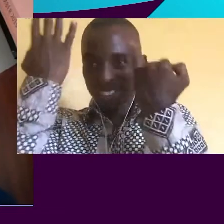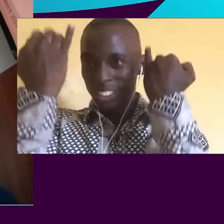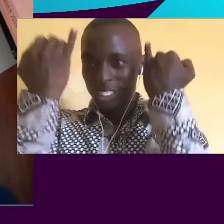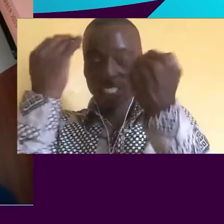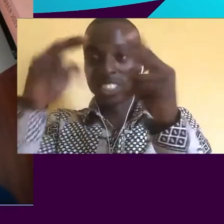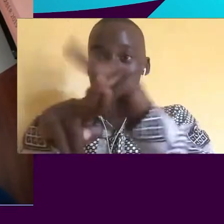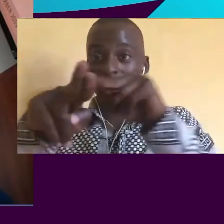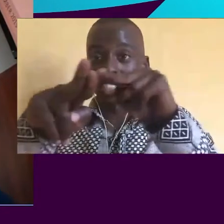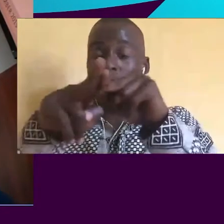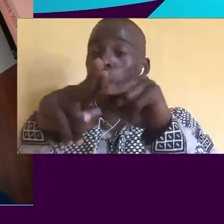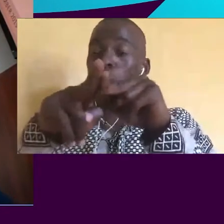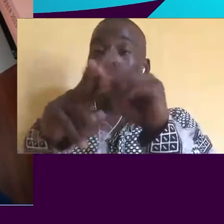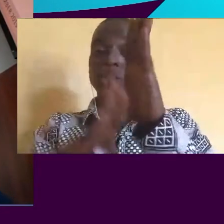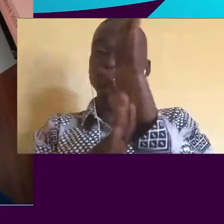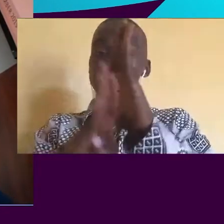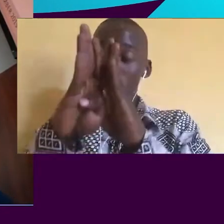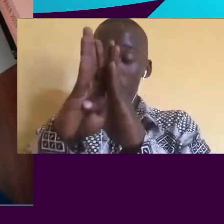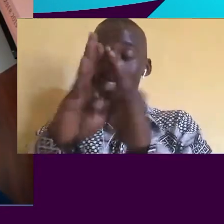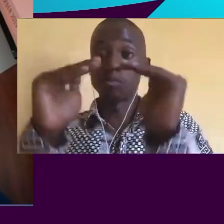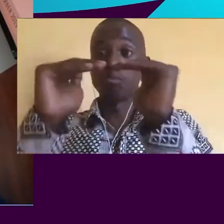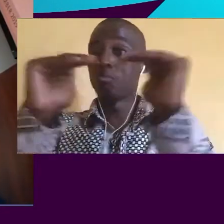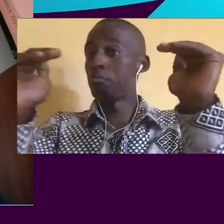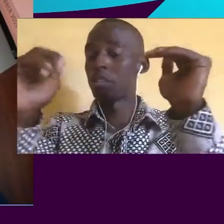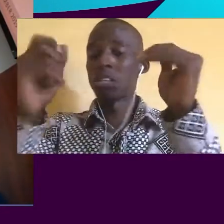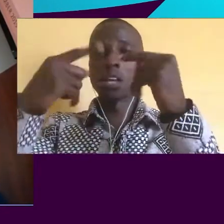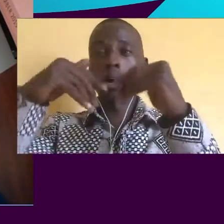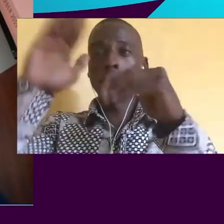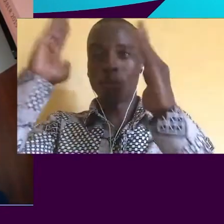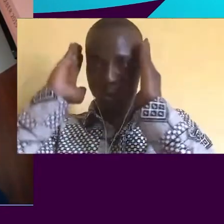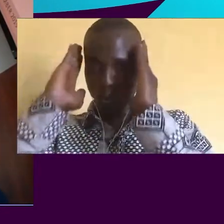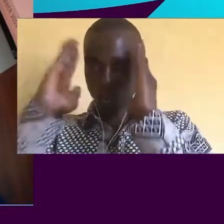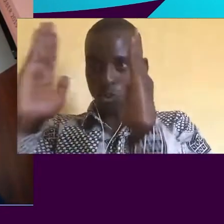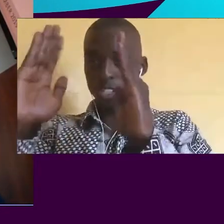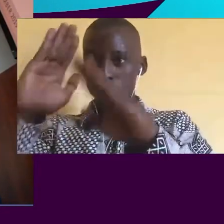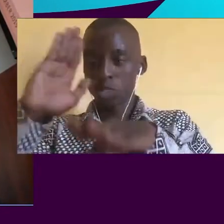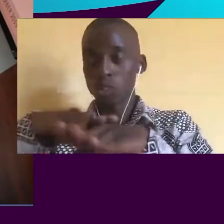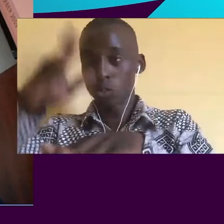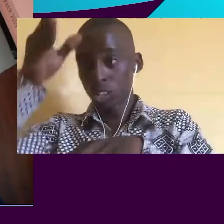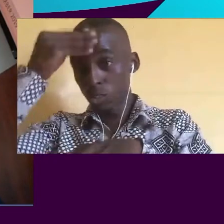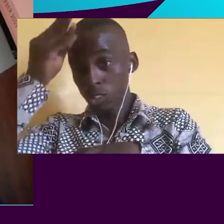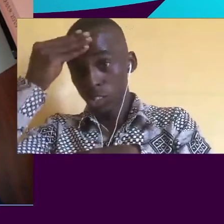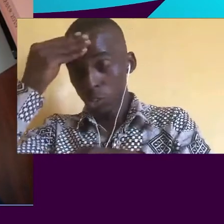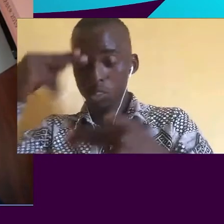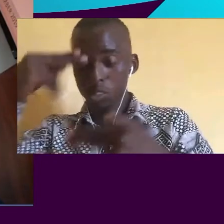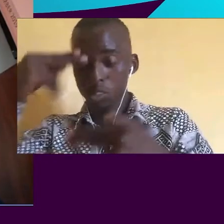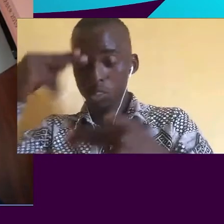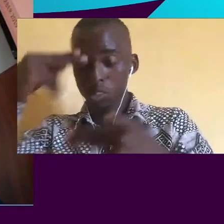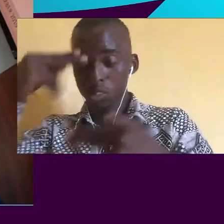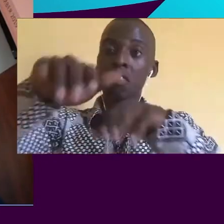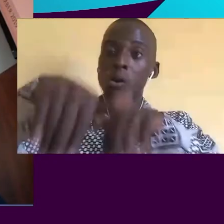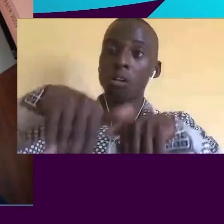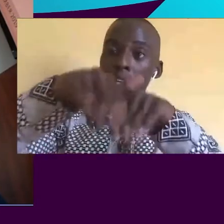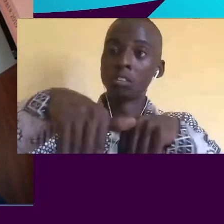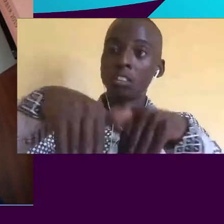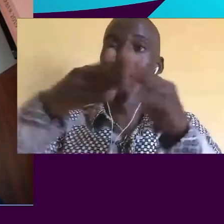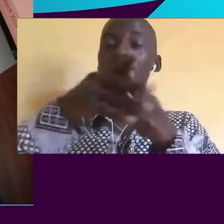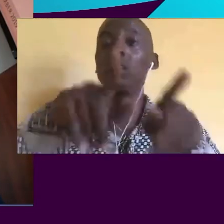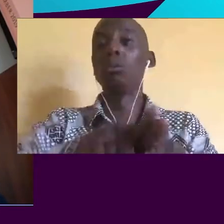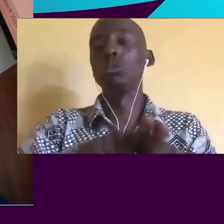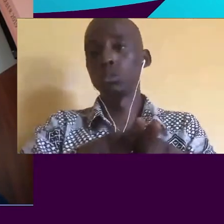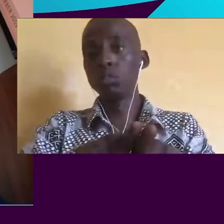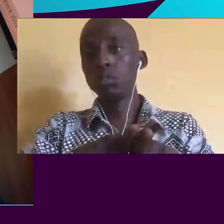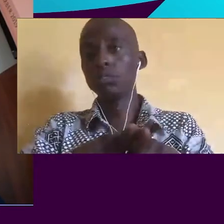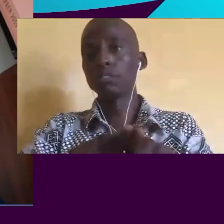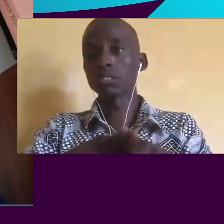A lot of focus has been on education, health, agriculture, and of course, we need to step up